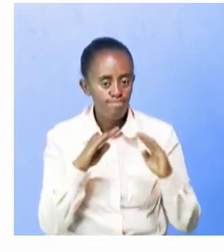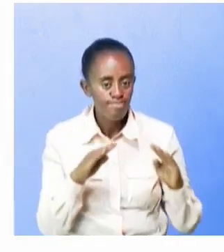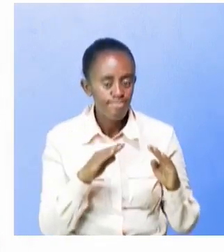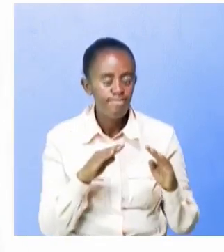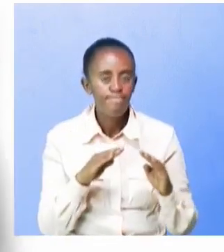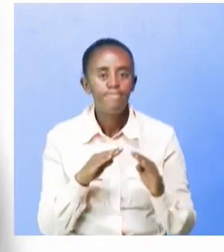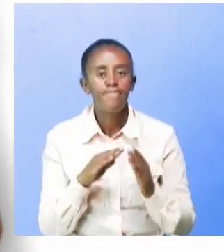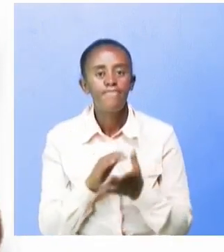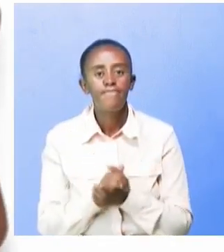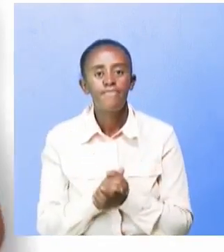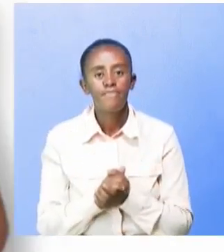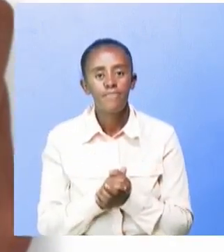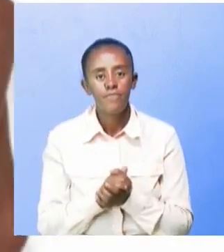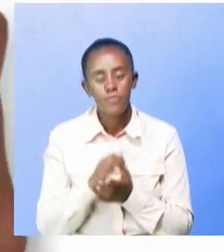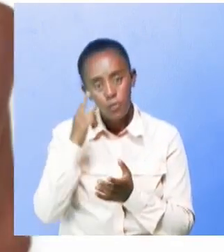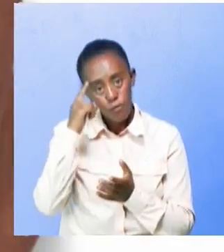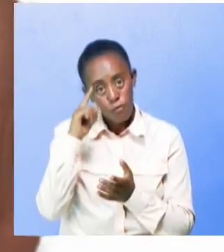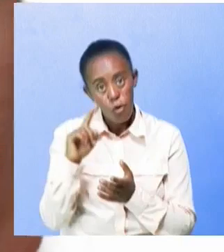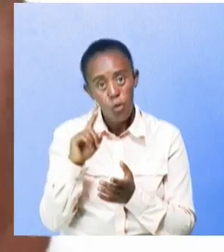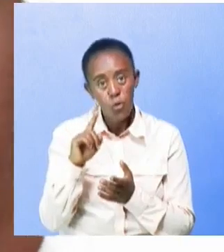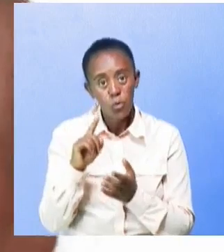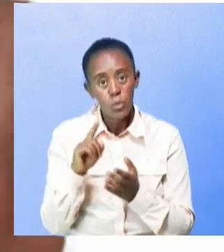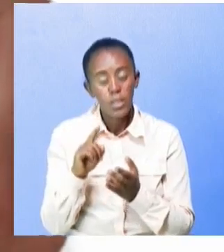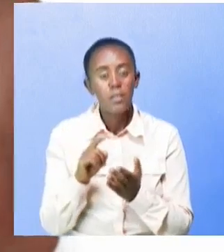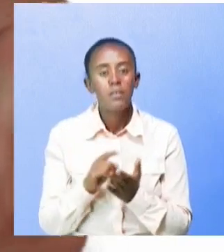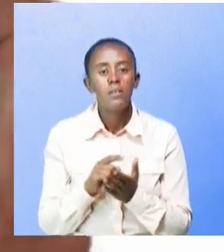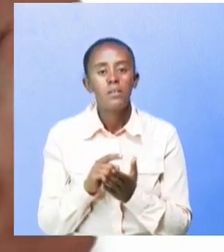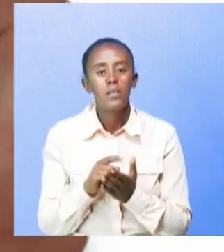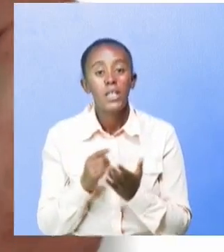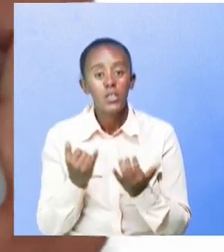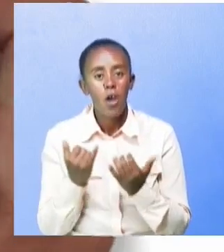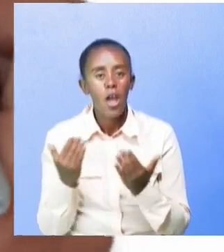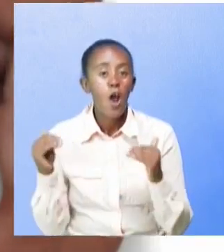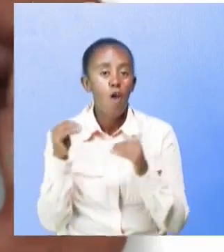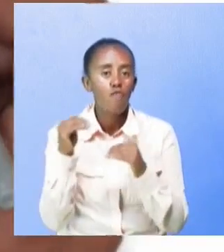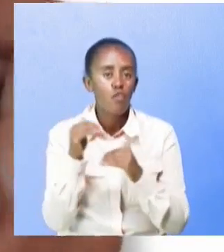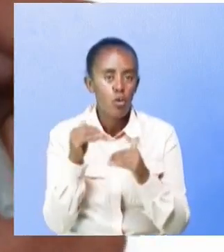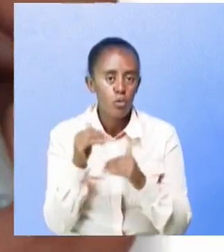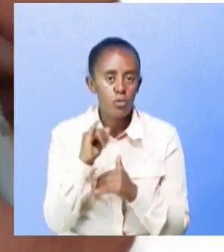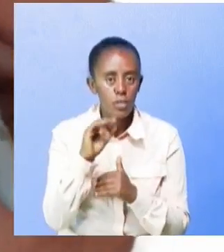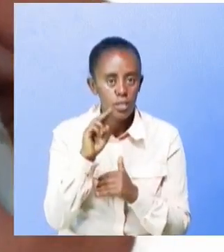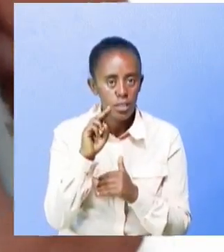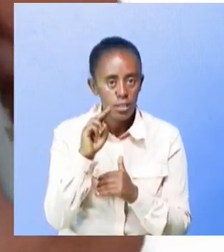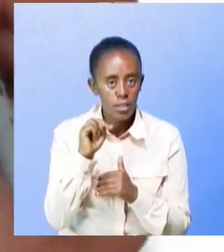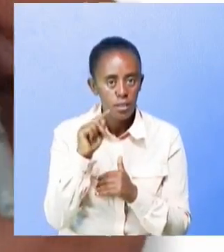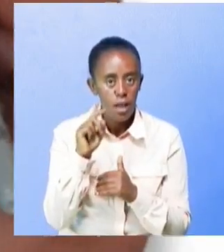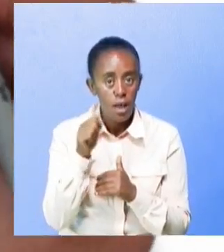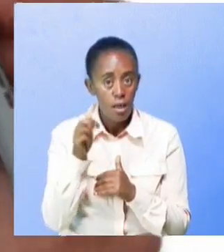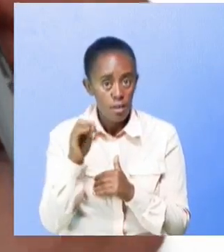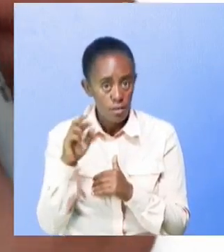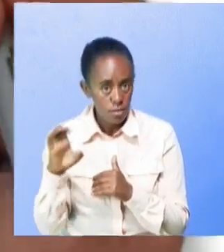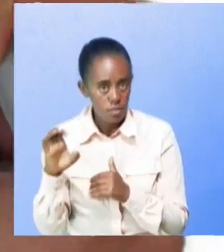for the entire afternoon. For the entire